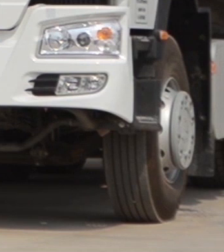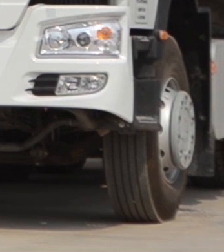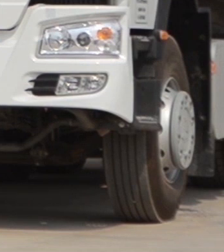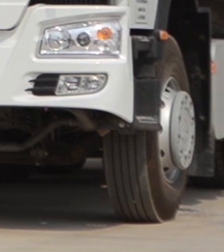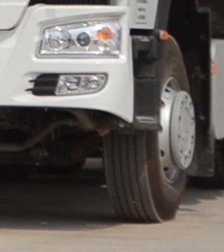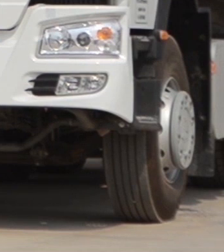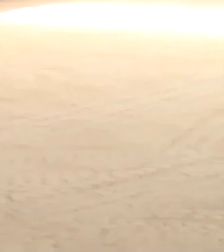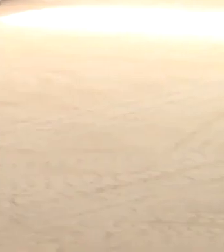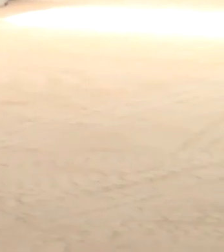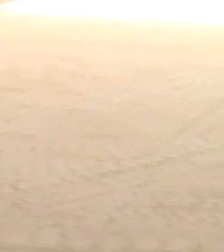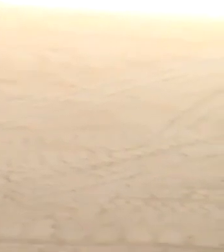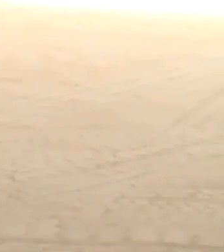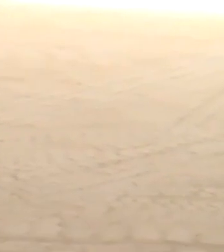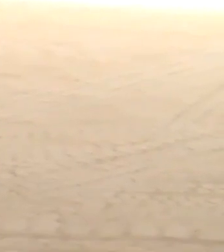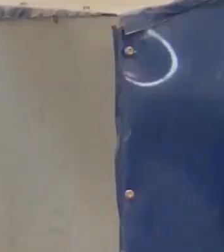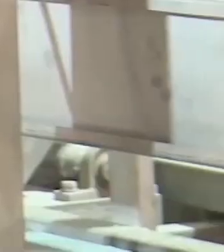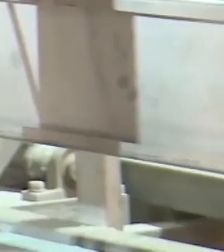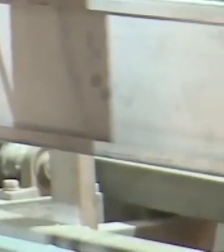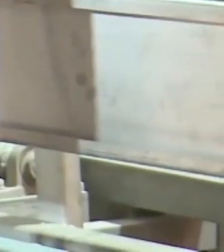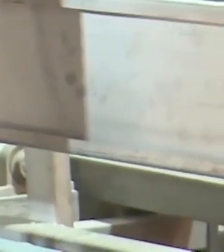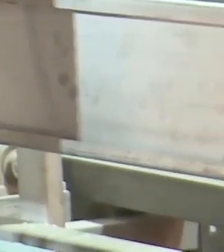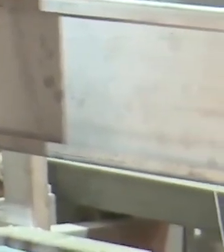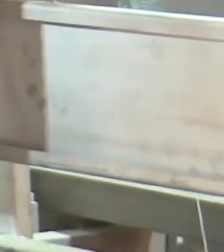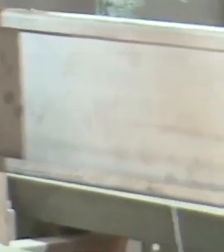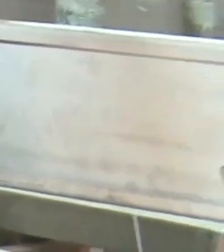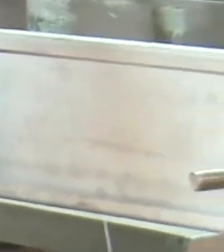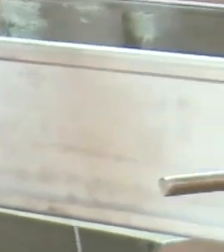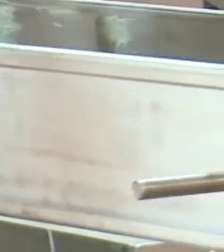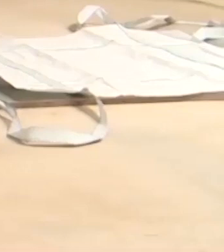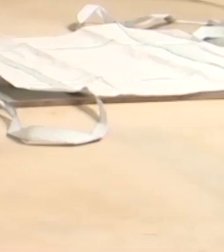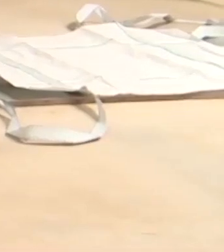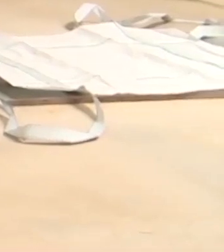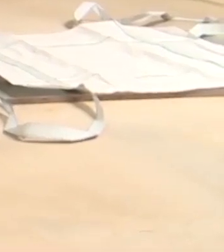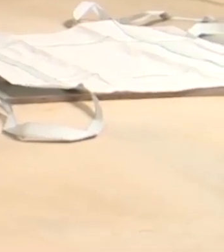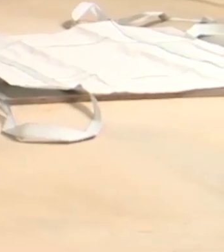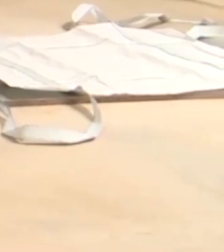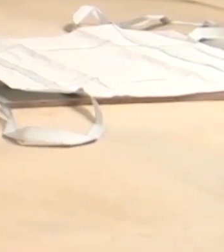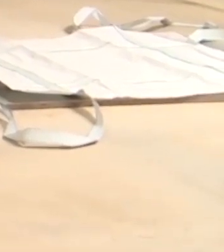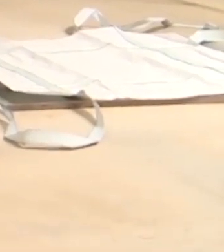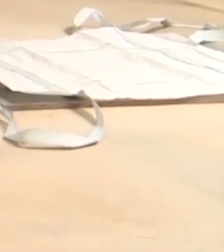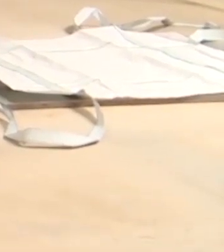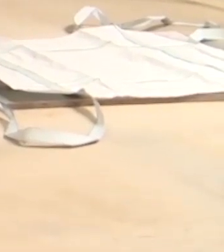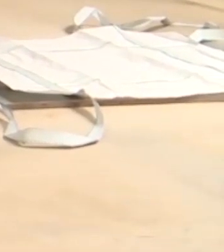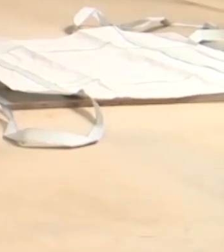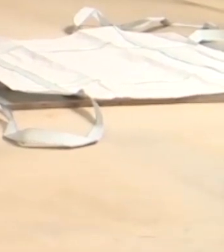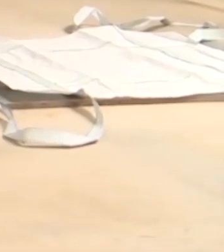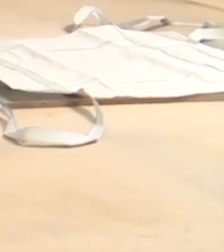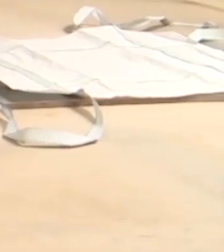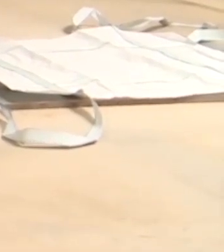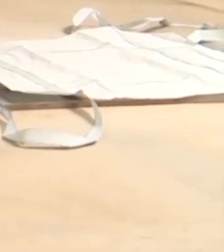private traders in supply. Victoria Kayeye Yambani, Diamond News.